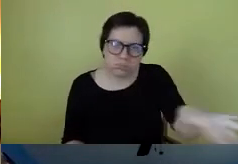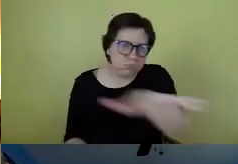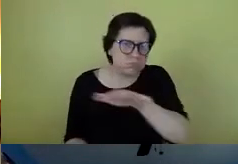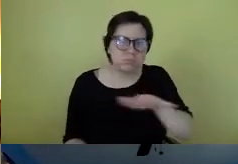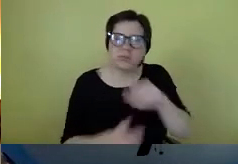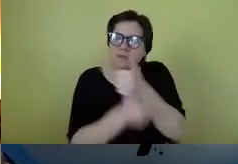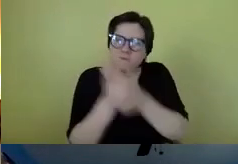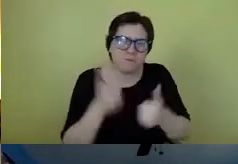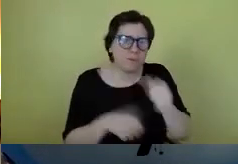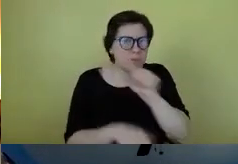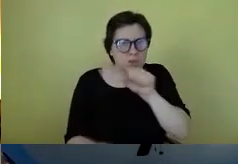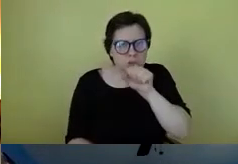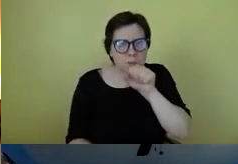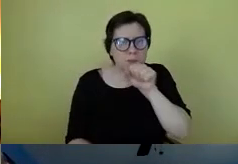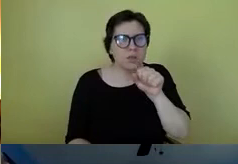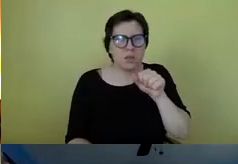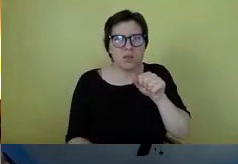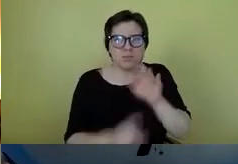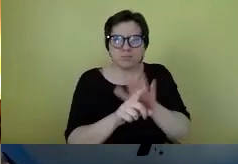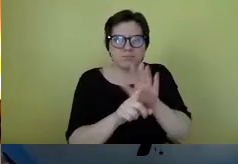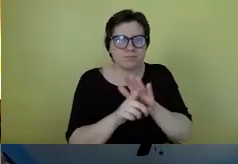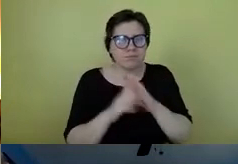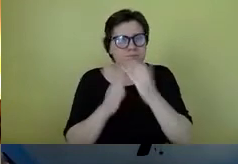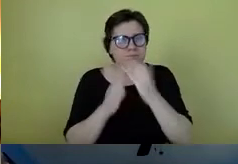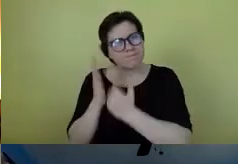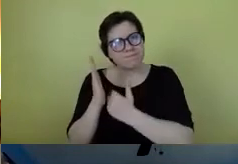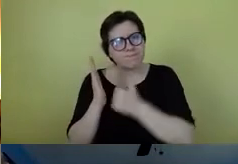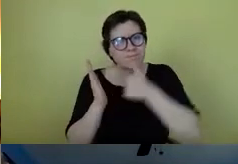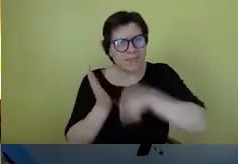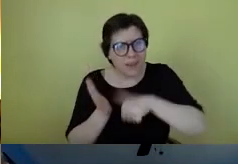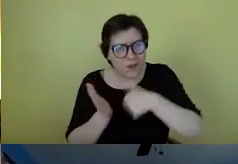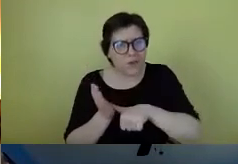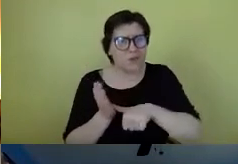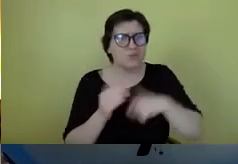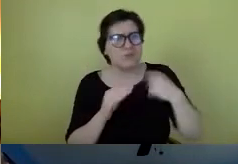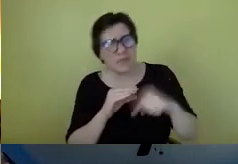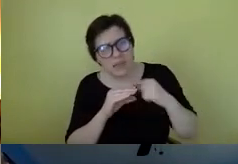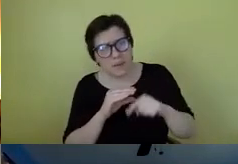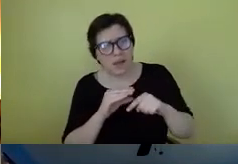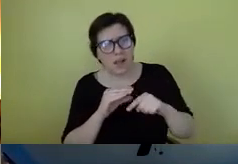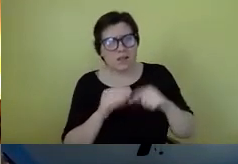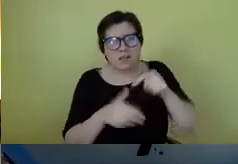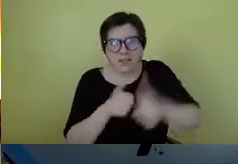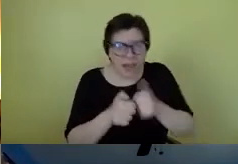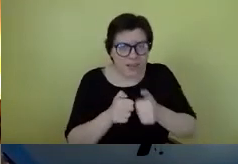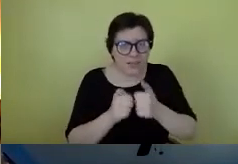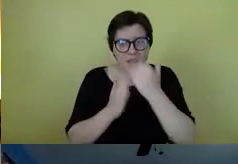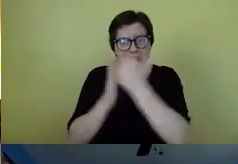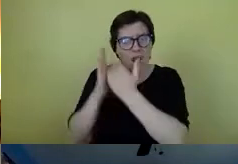bishop has his list of letters and emails and texts that